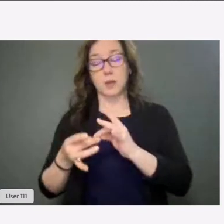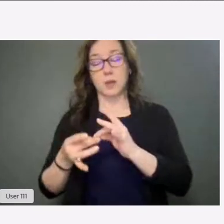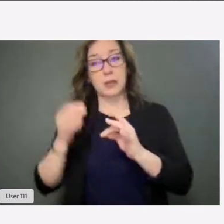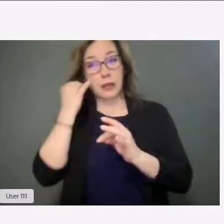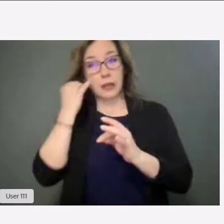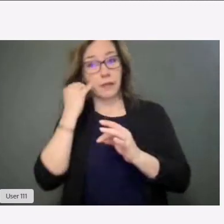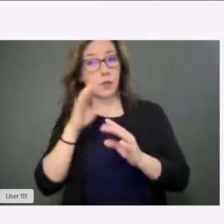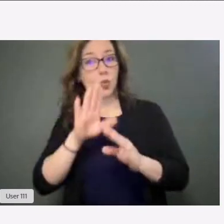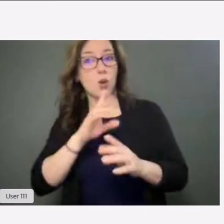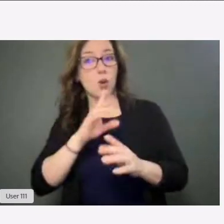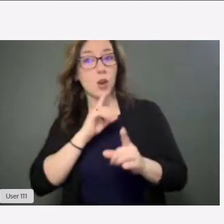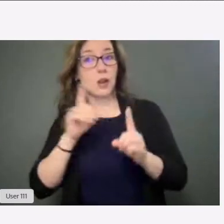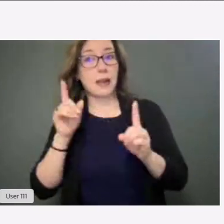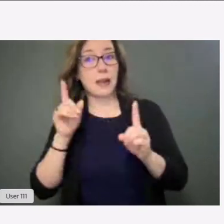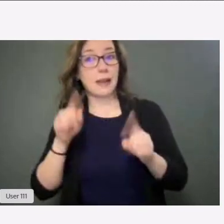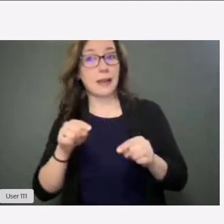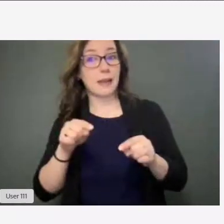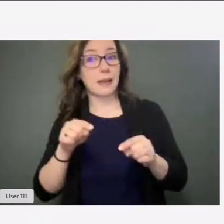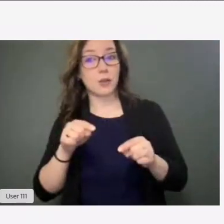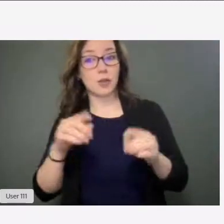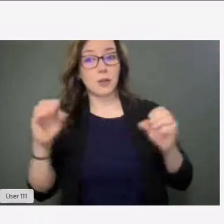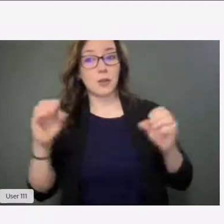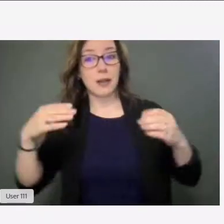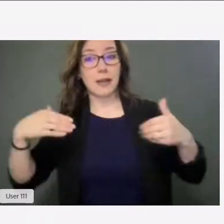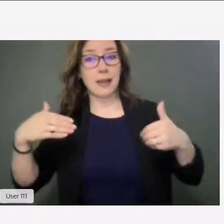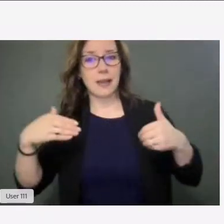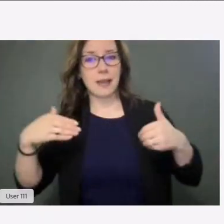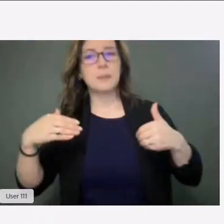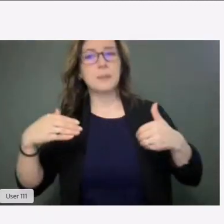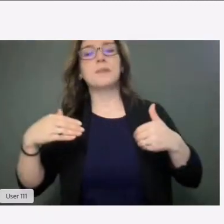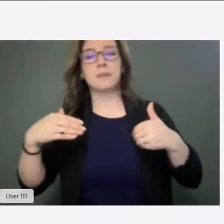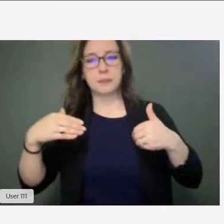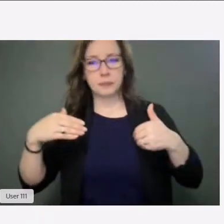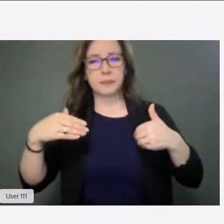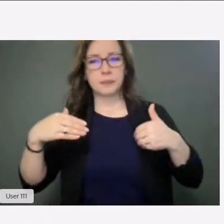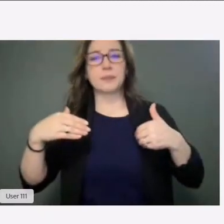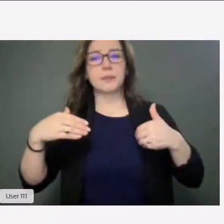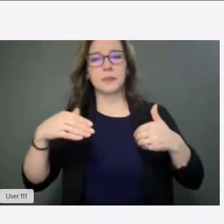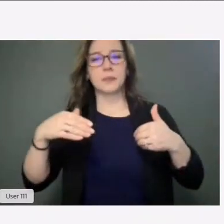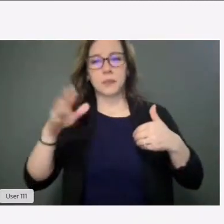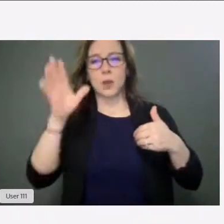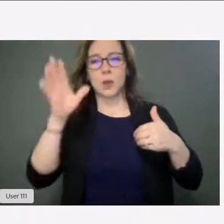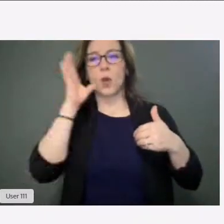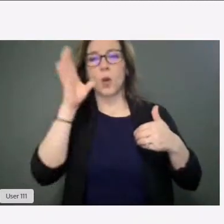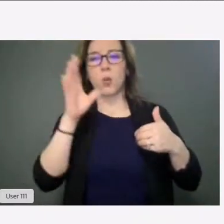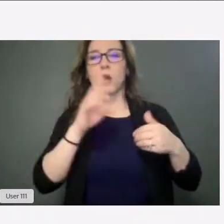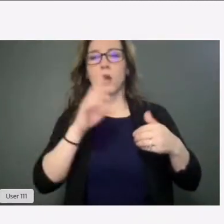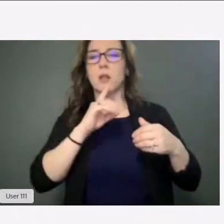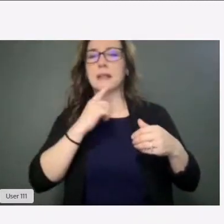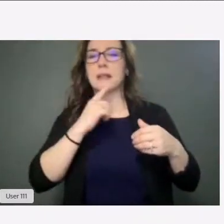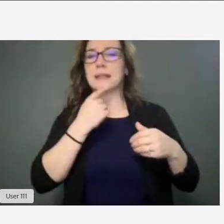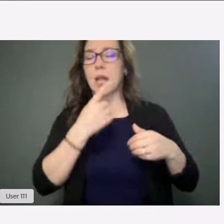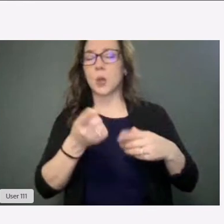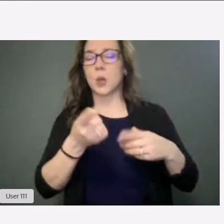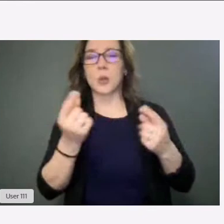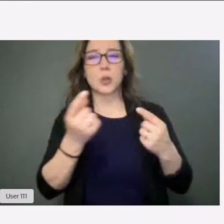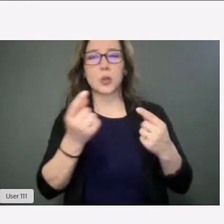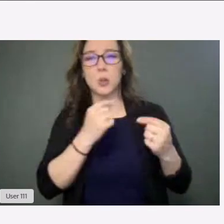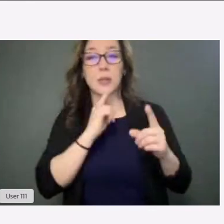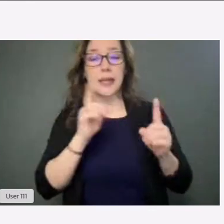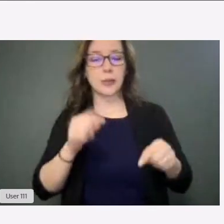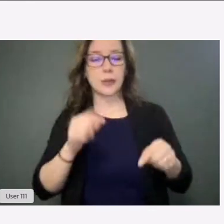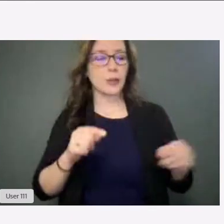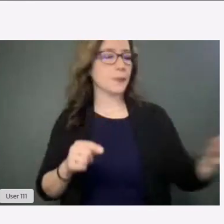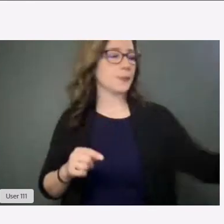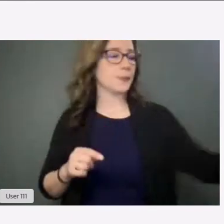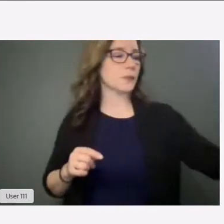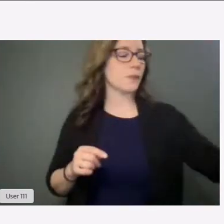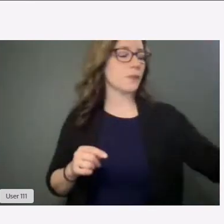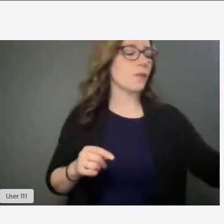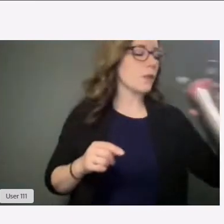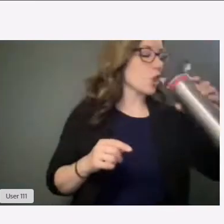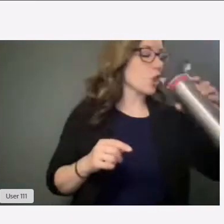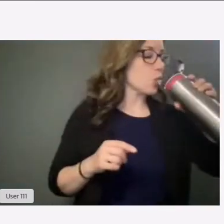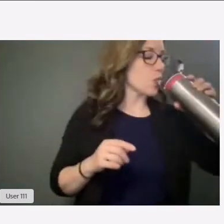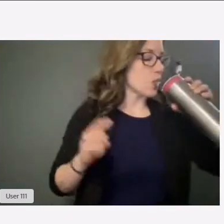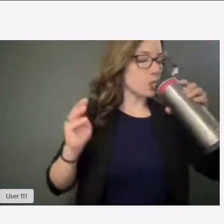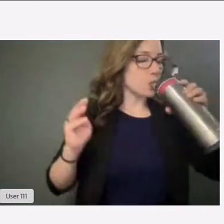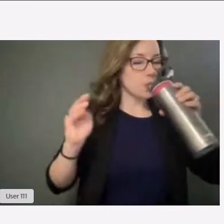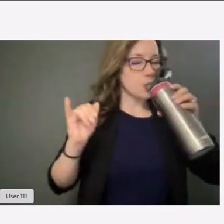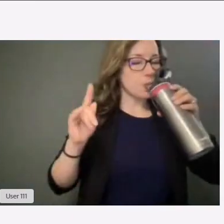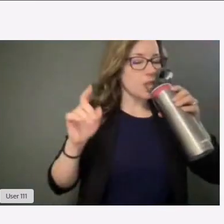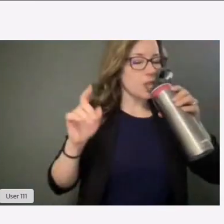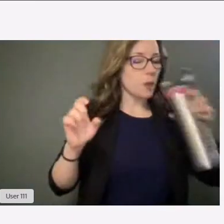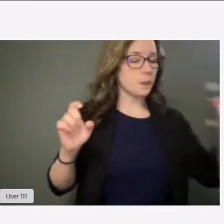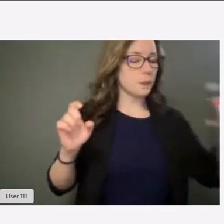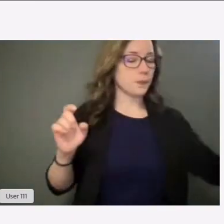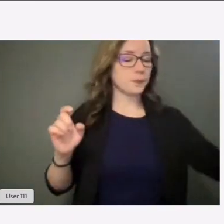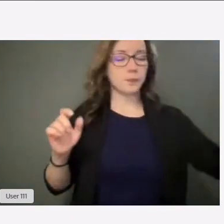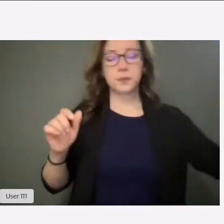worry. If you haven't had your question answered, I'm going to tell you exactly what to do to get it answered. So really quick. Question for Mike